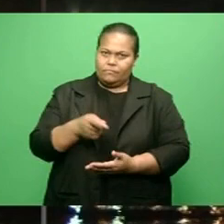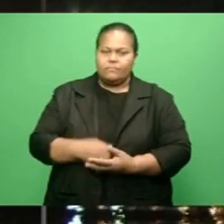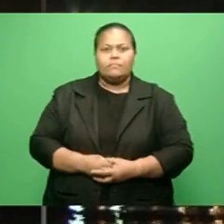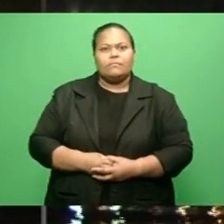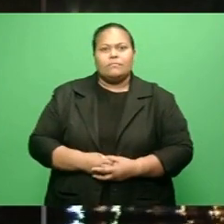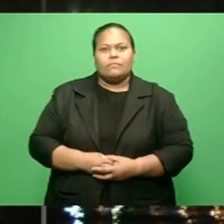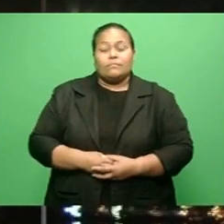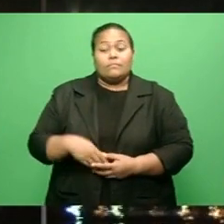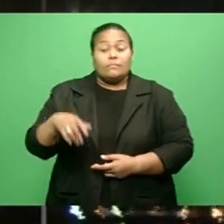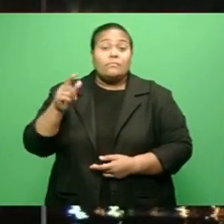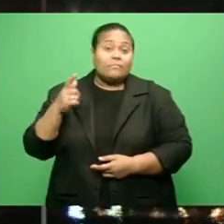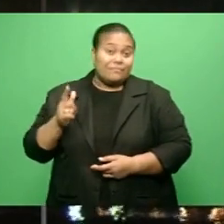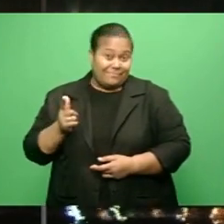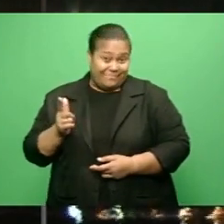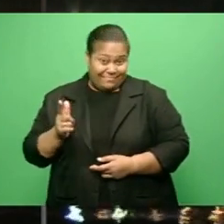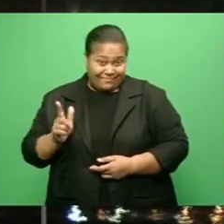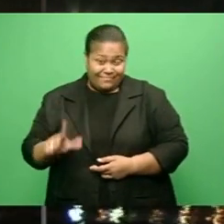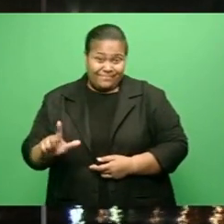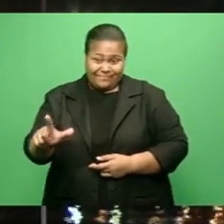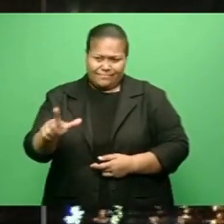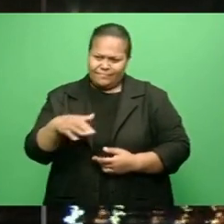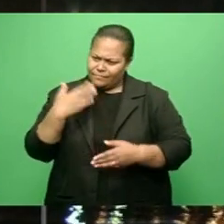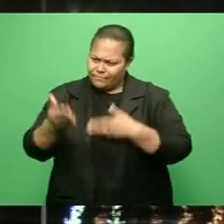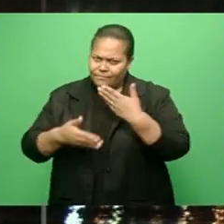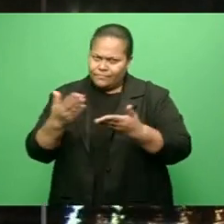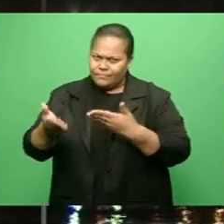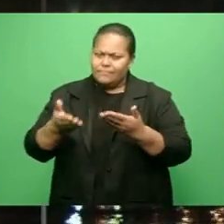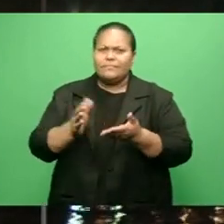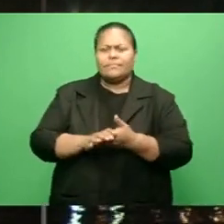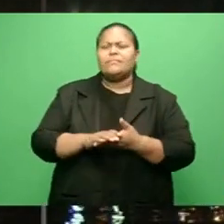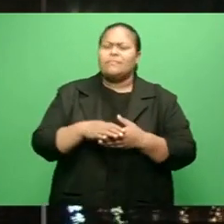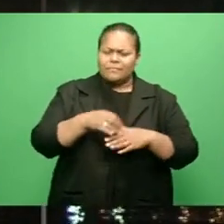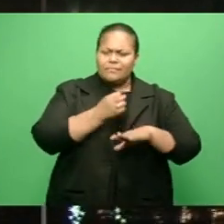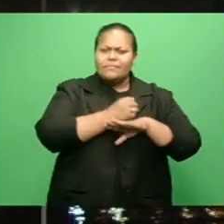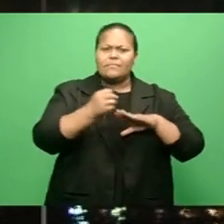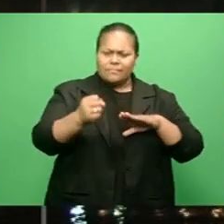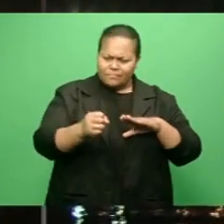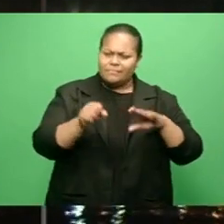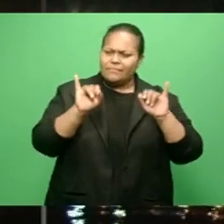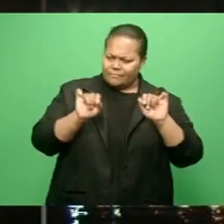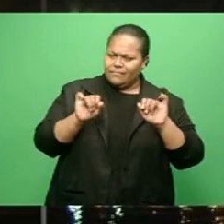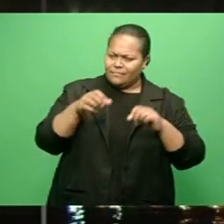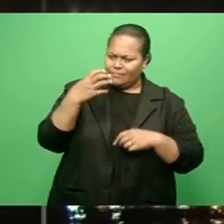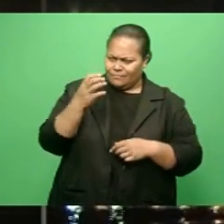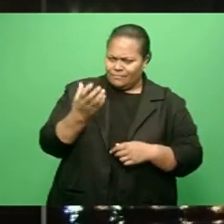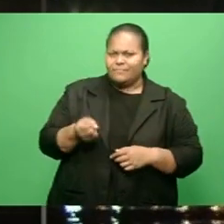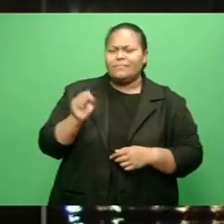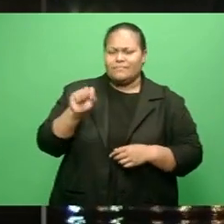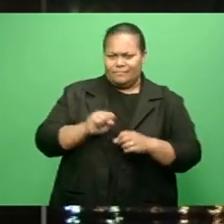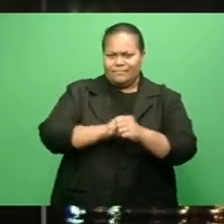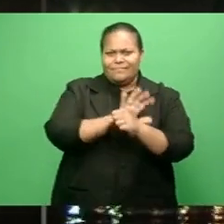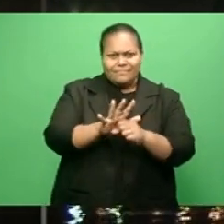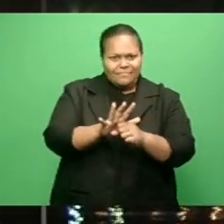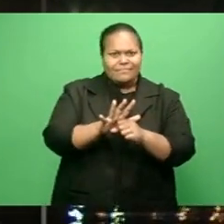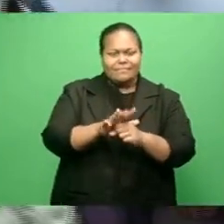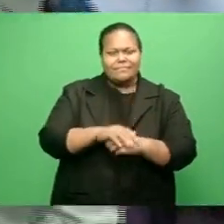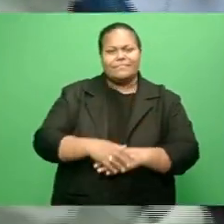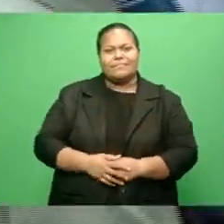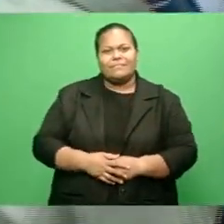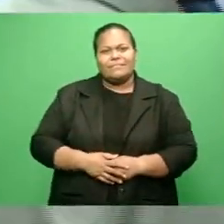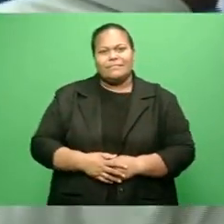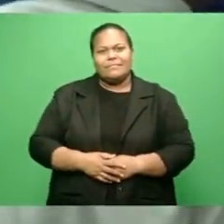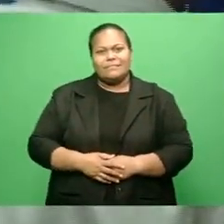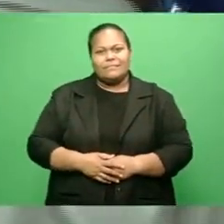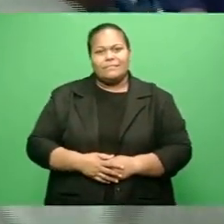highlighted the government's support for education despite revenue issues caused by COVID-19. Edwin Nunn reports.